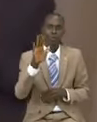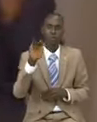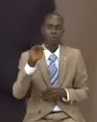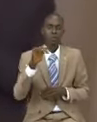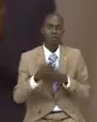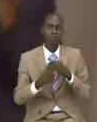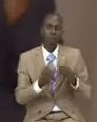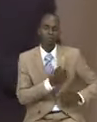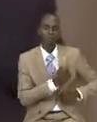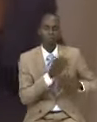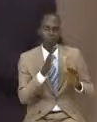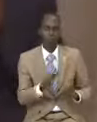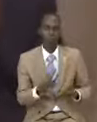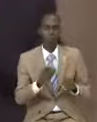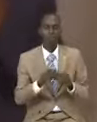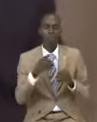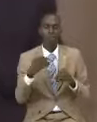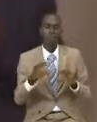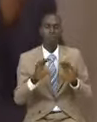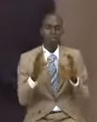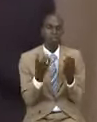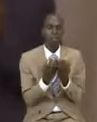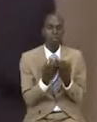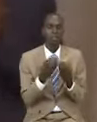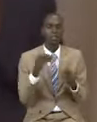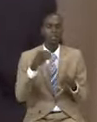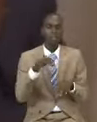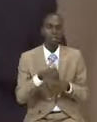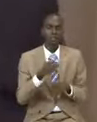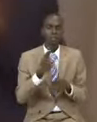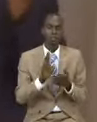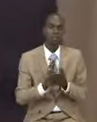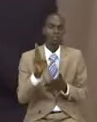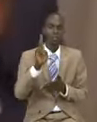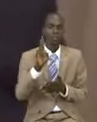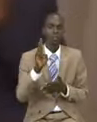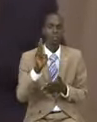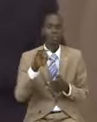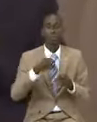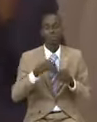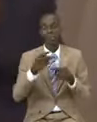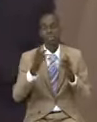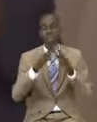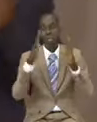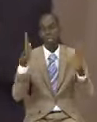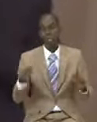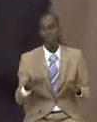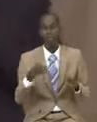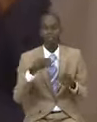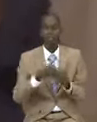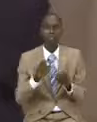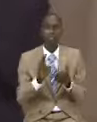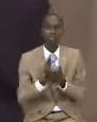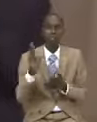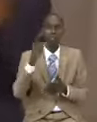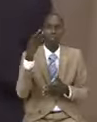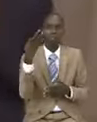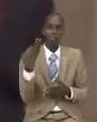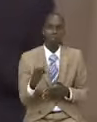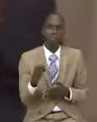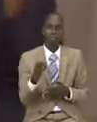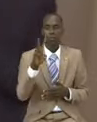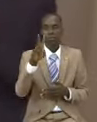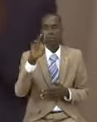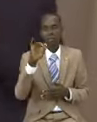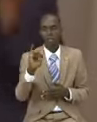a flat at Unila, University of Lagos. When he conquered Unila, he